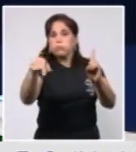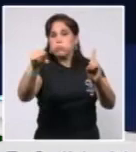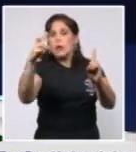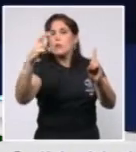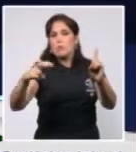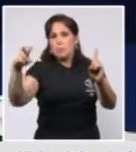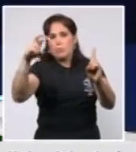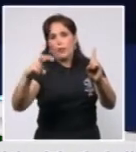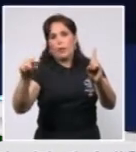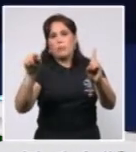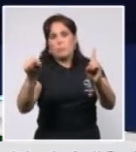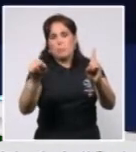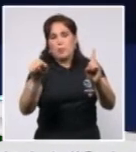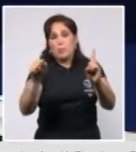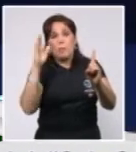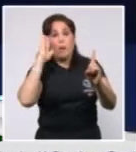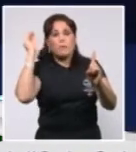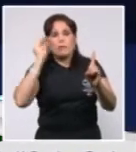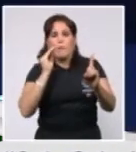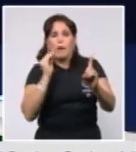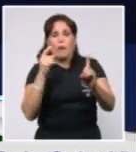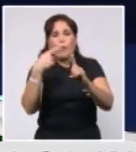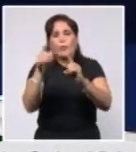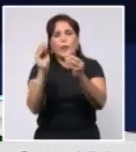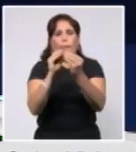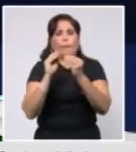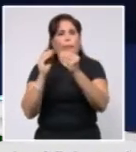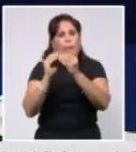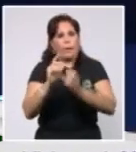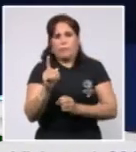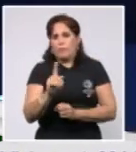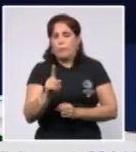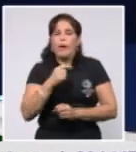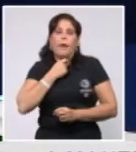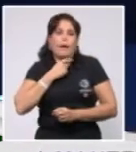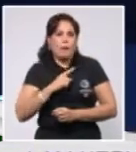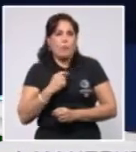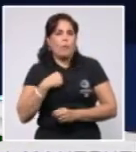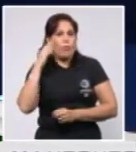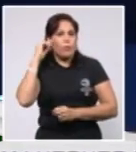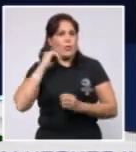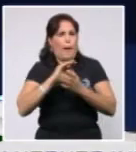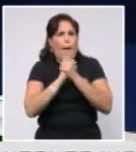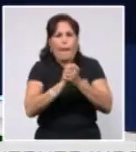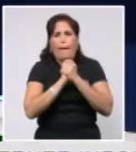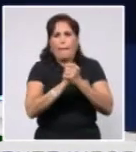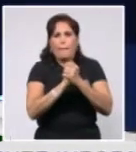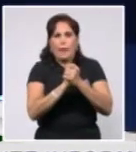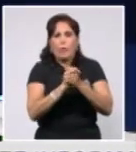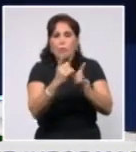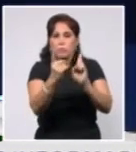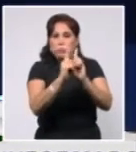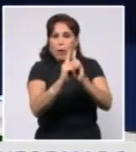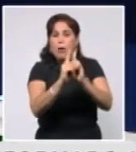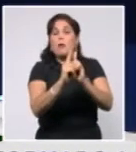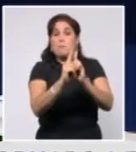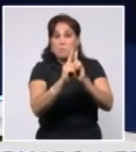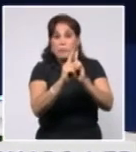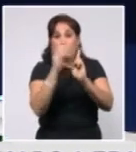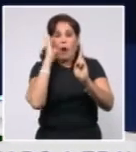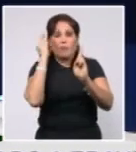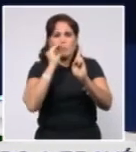for 50.6% of all cases on the island, and 15 are female,